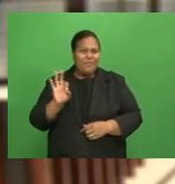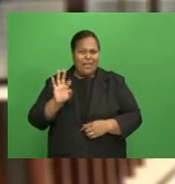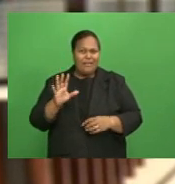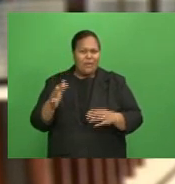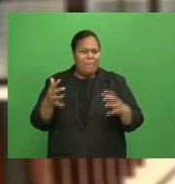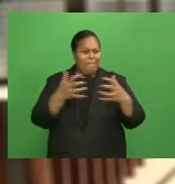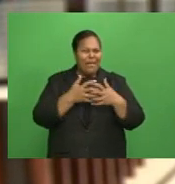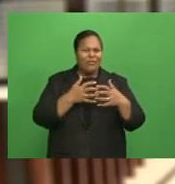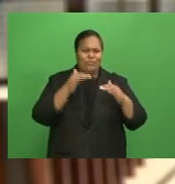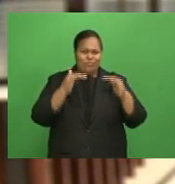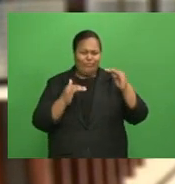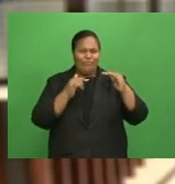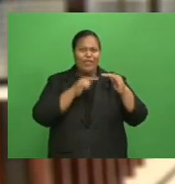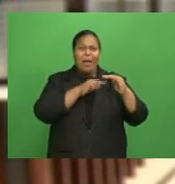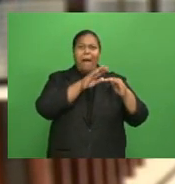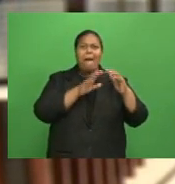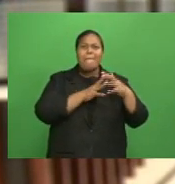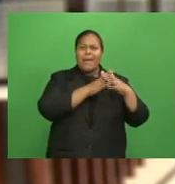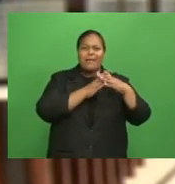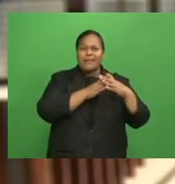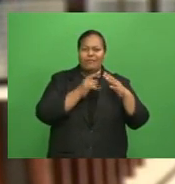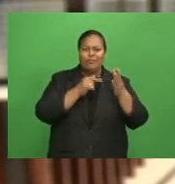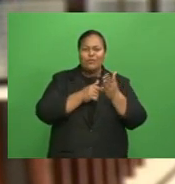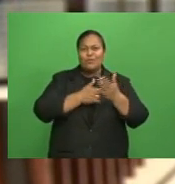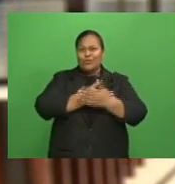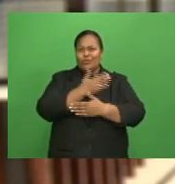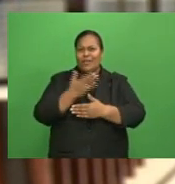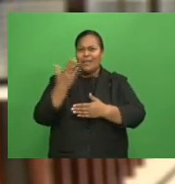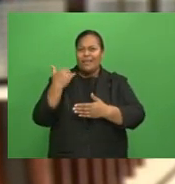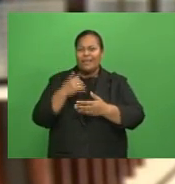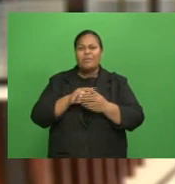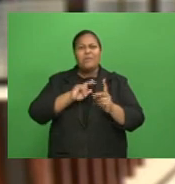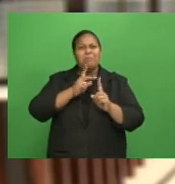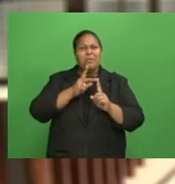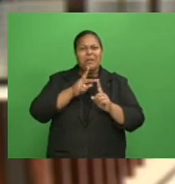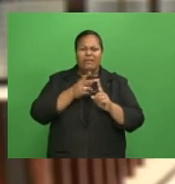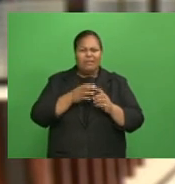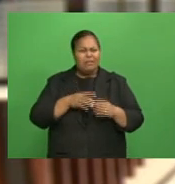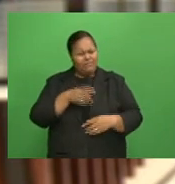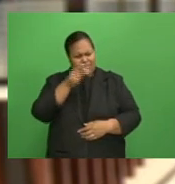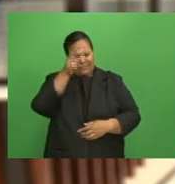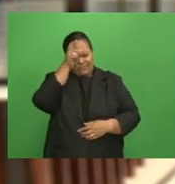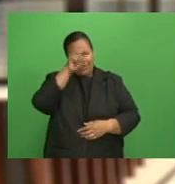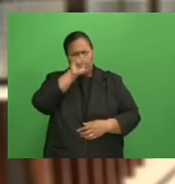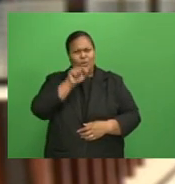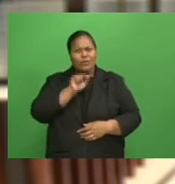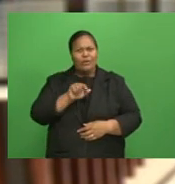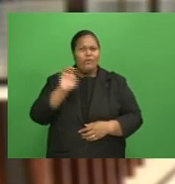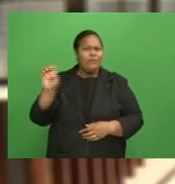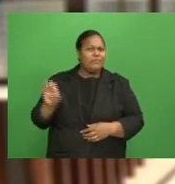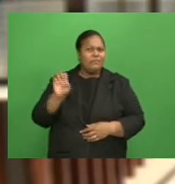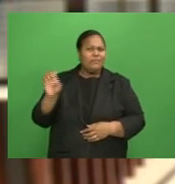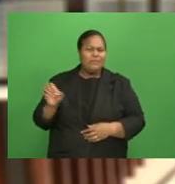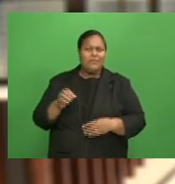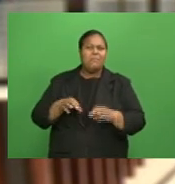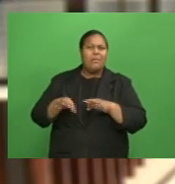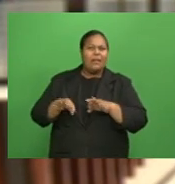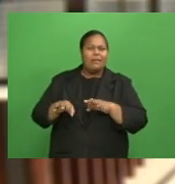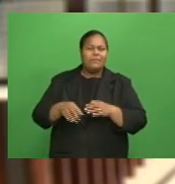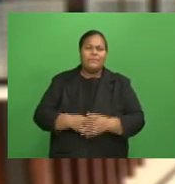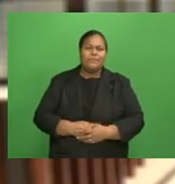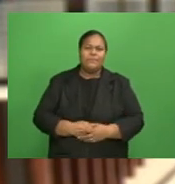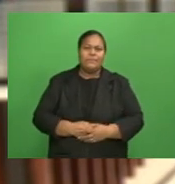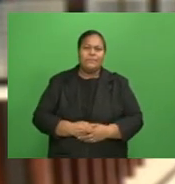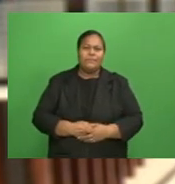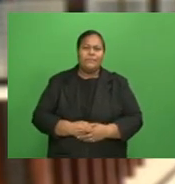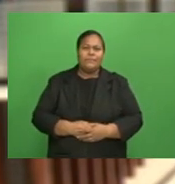dollar since Tuesday, as questions grow about the political viability of the European Union's stimulus plan.